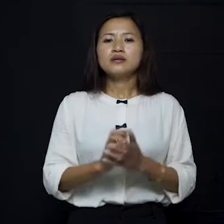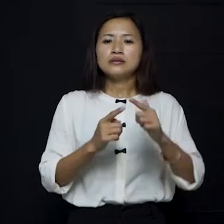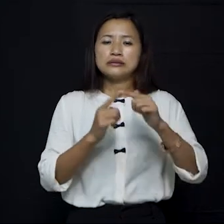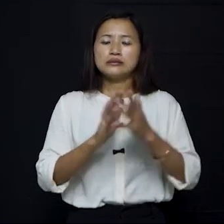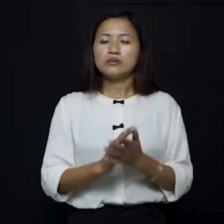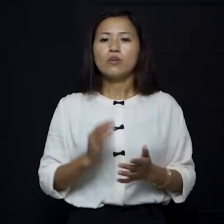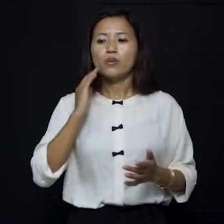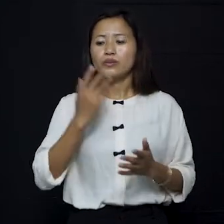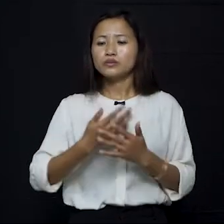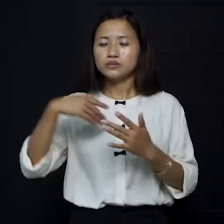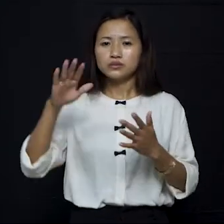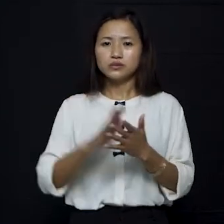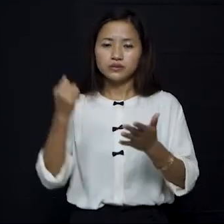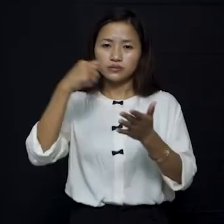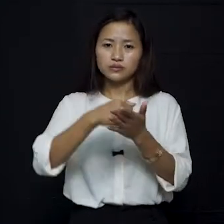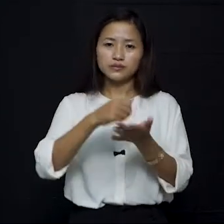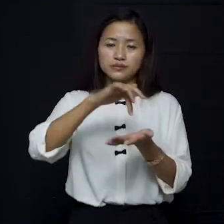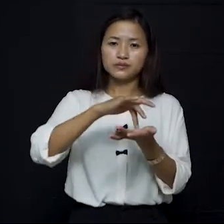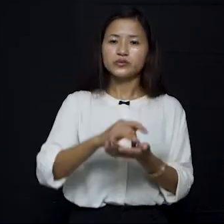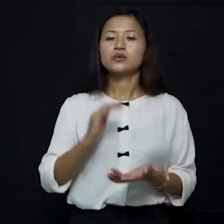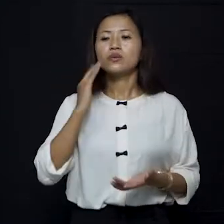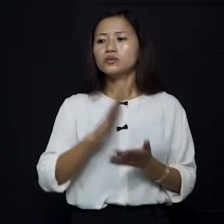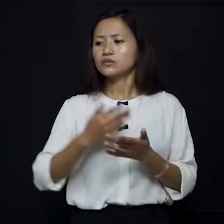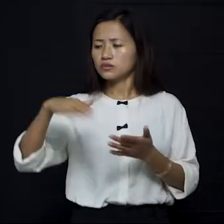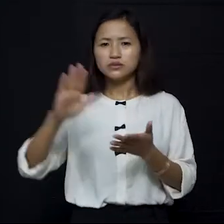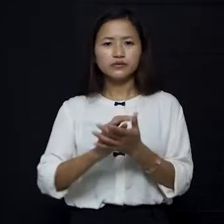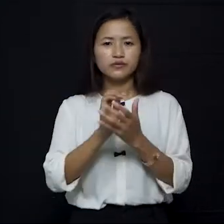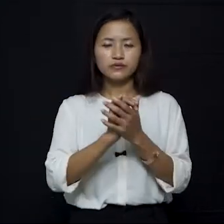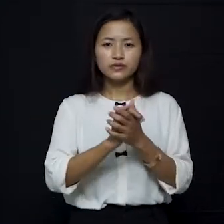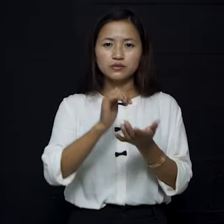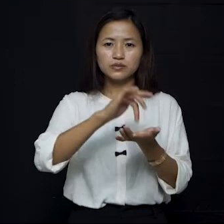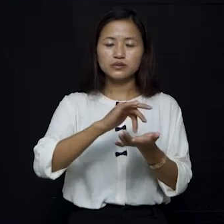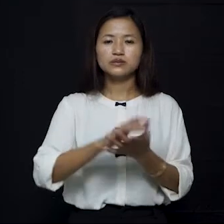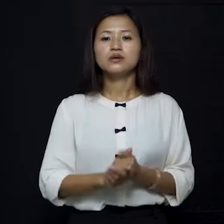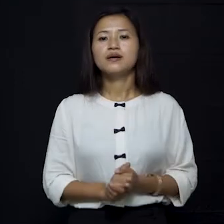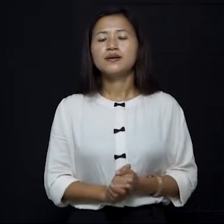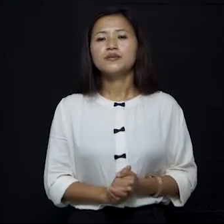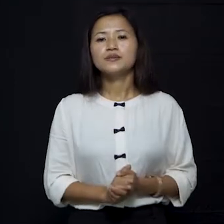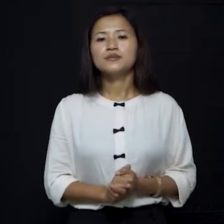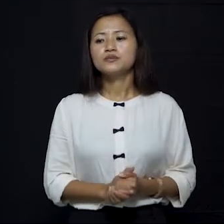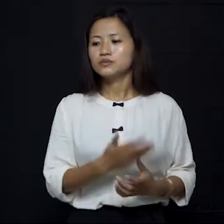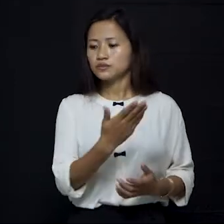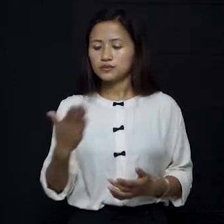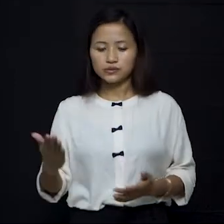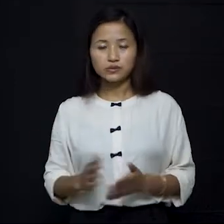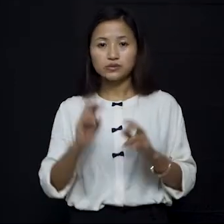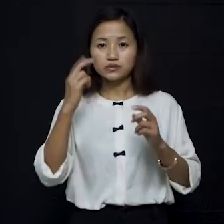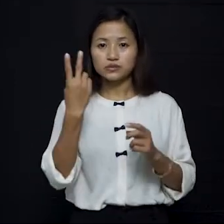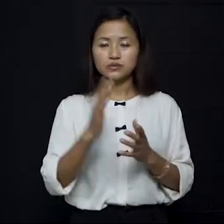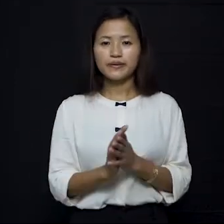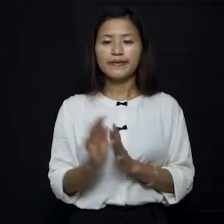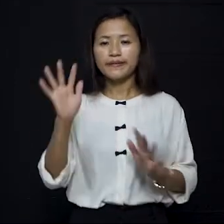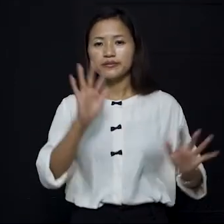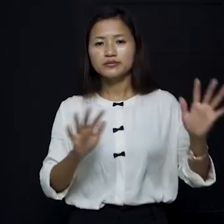reached his place. That means you are going to your friend's place. You have gone to your friend's place, okay? Because those two actions are already in the